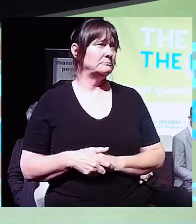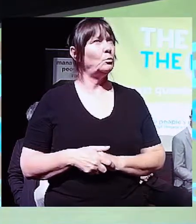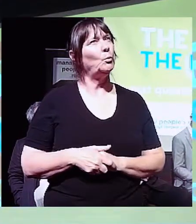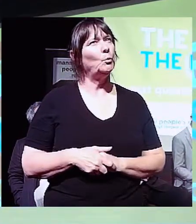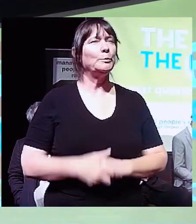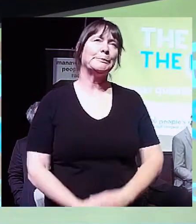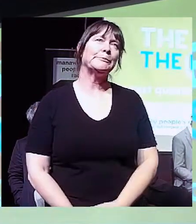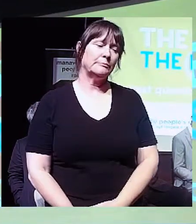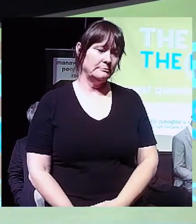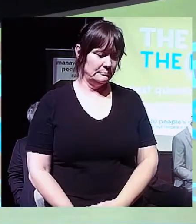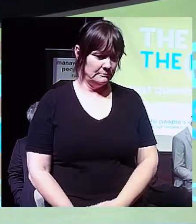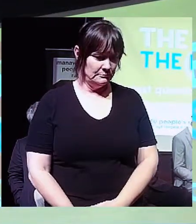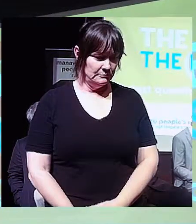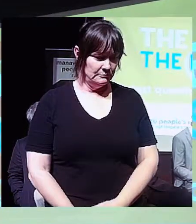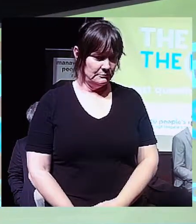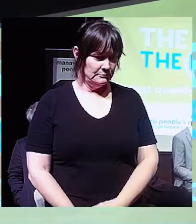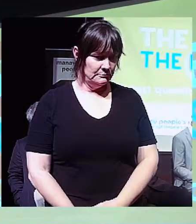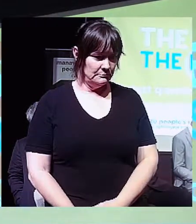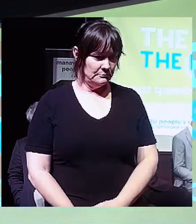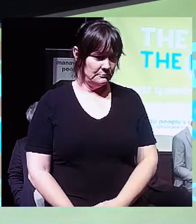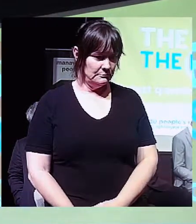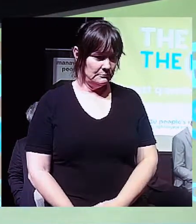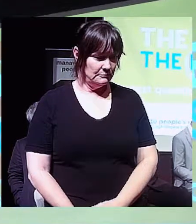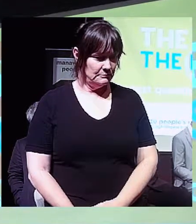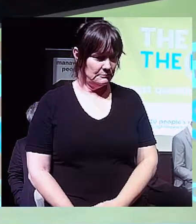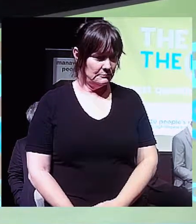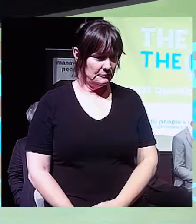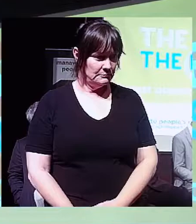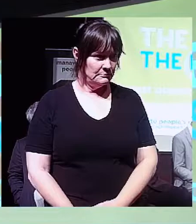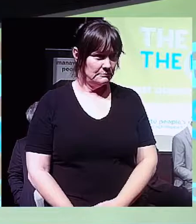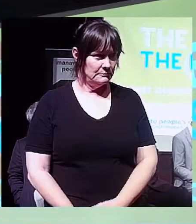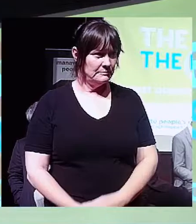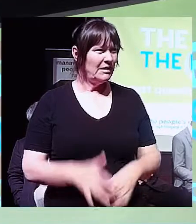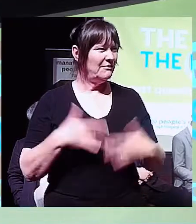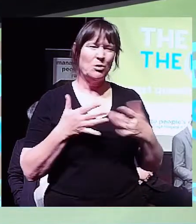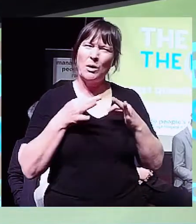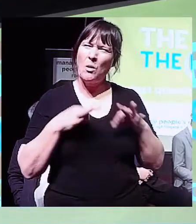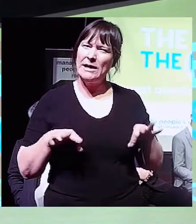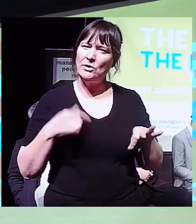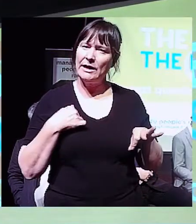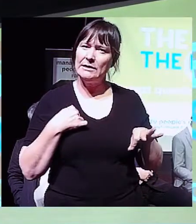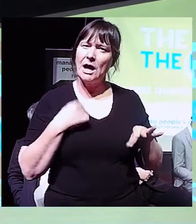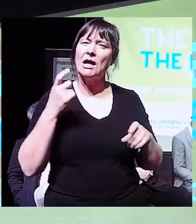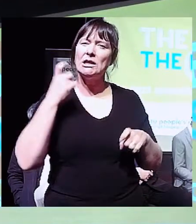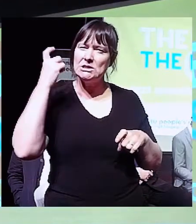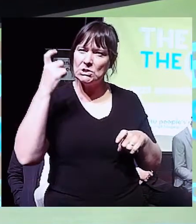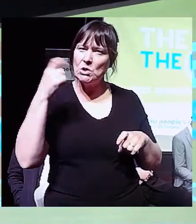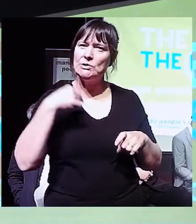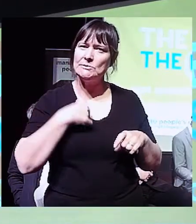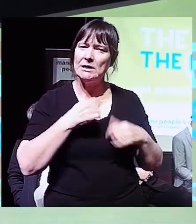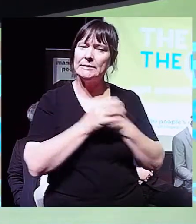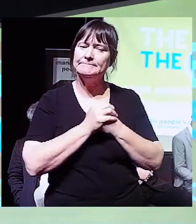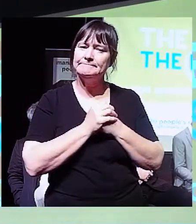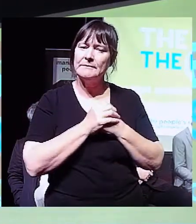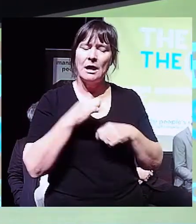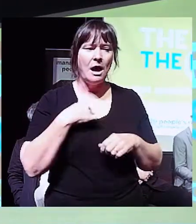oh dear, let's see. I've really gone quiet on this one. It concerns me. I